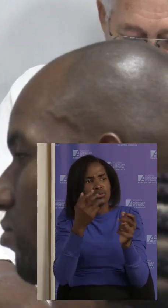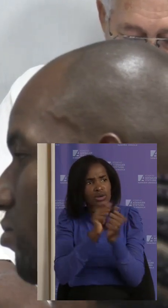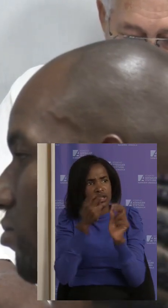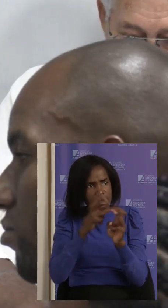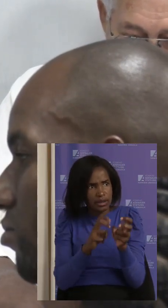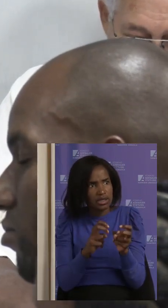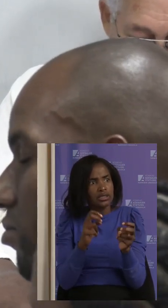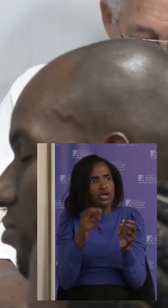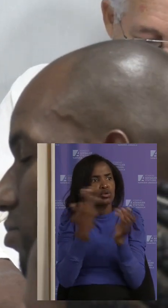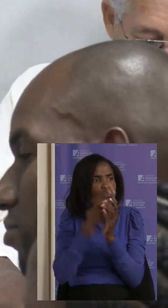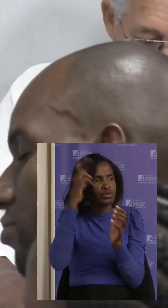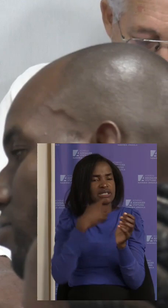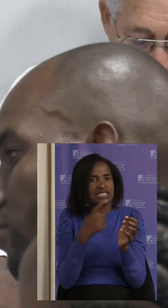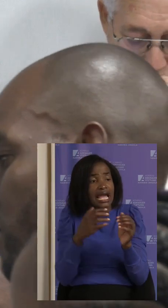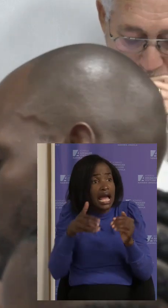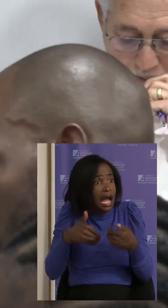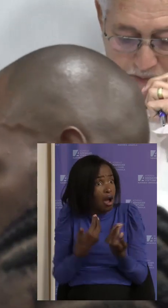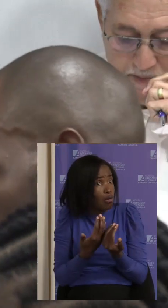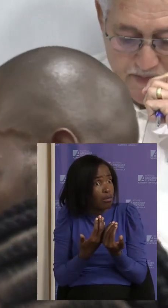be also,